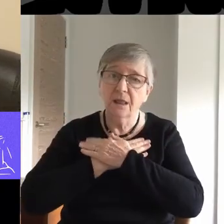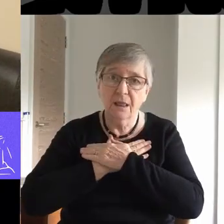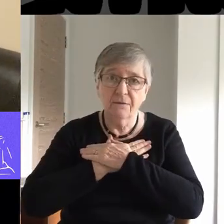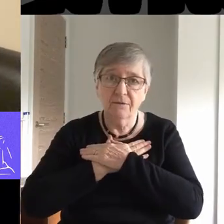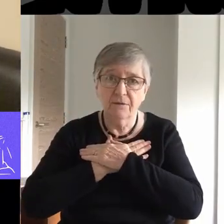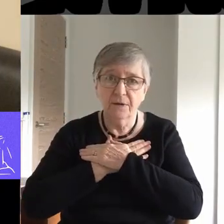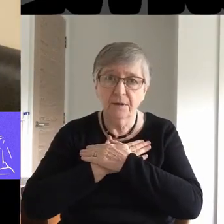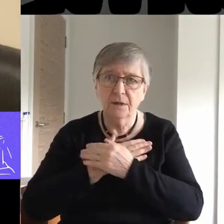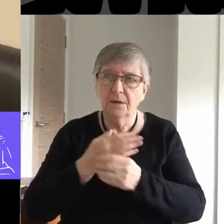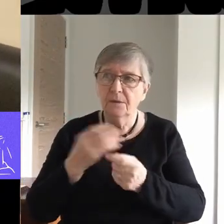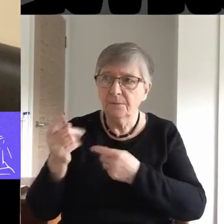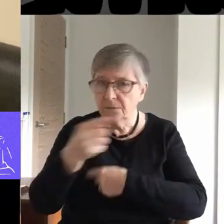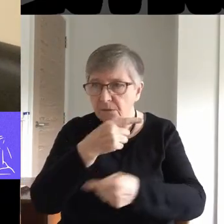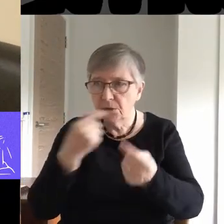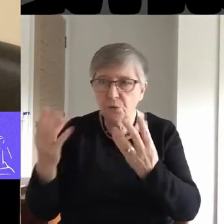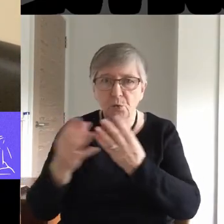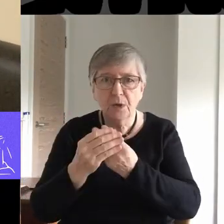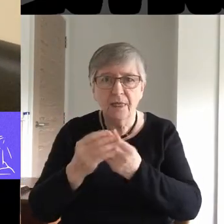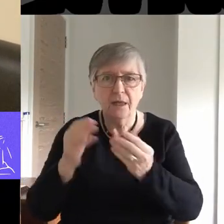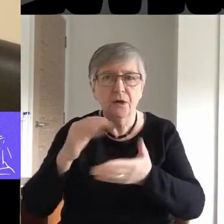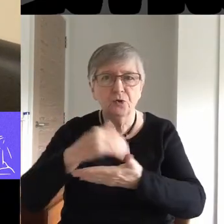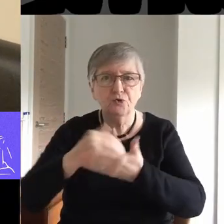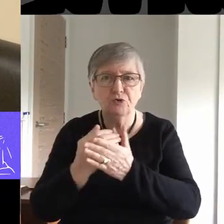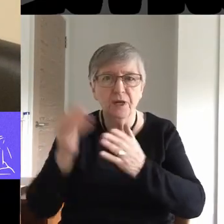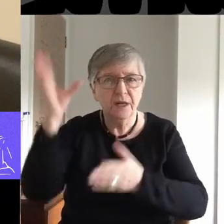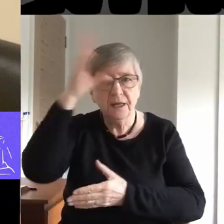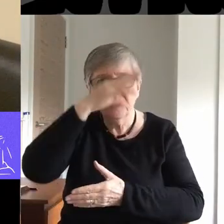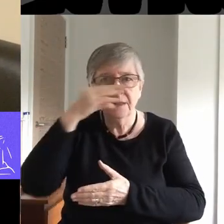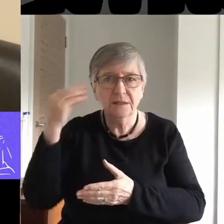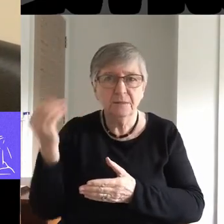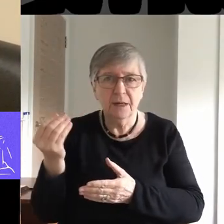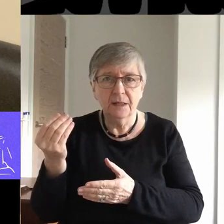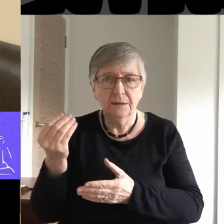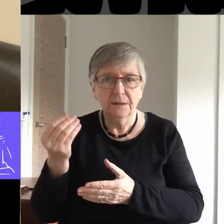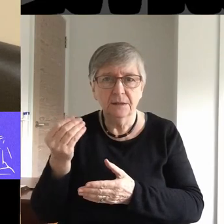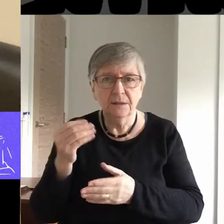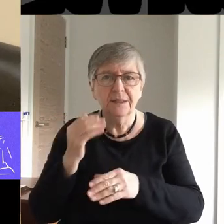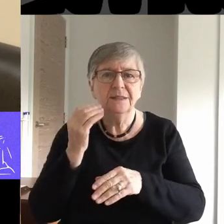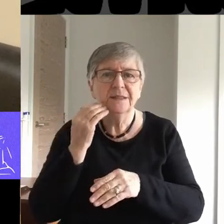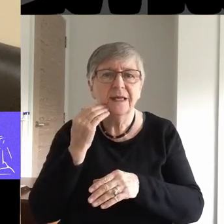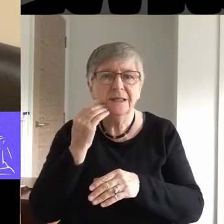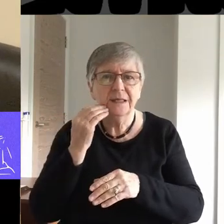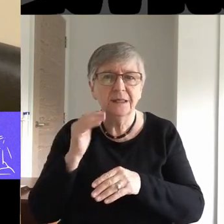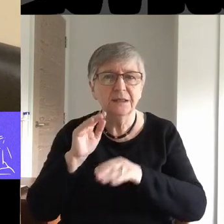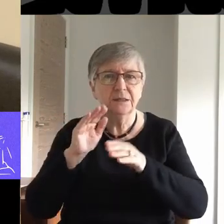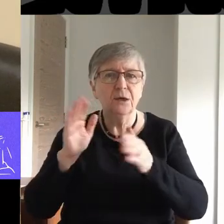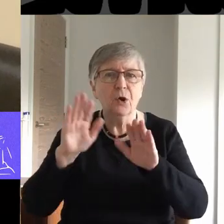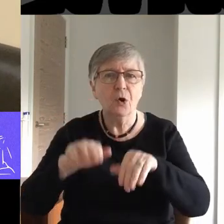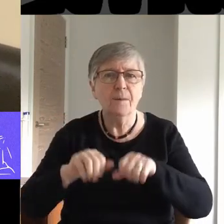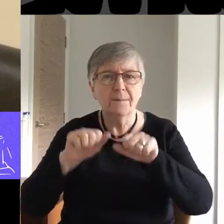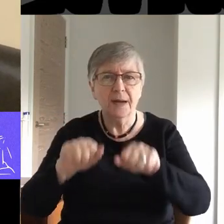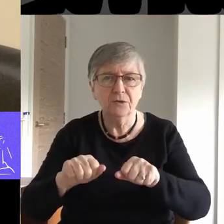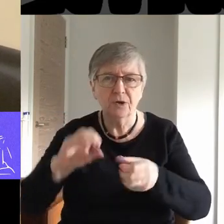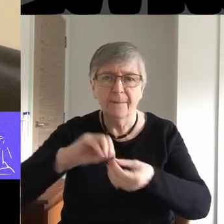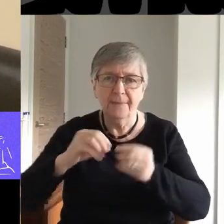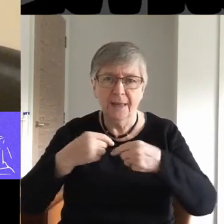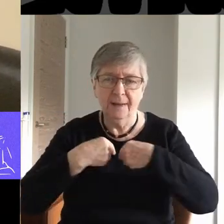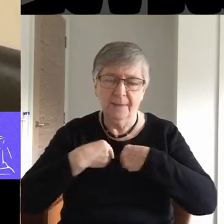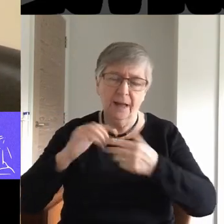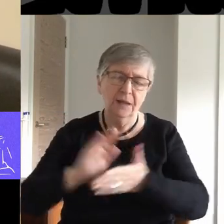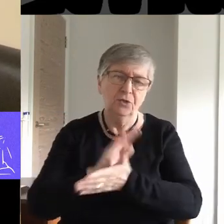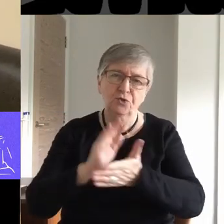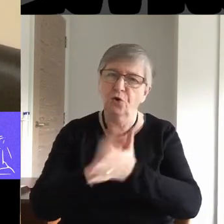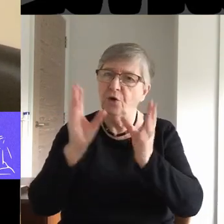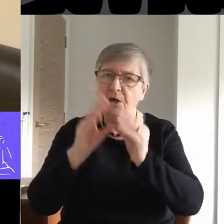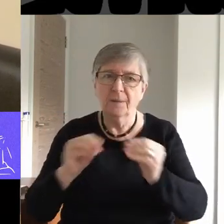common sharing in the Spirit, if any tenderness and compassion, then make my joy complete by being